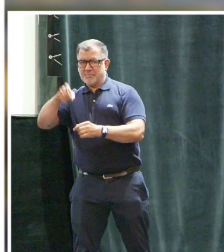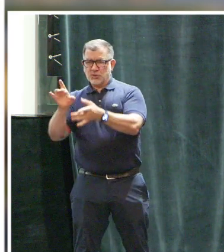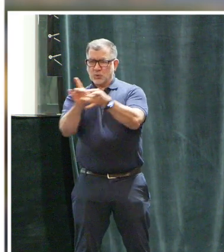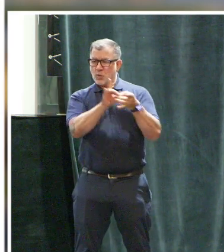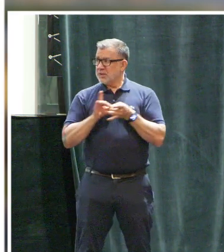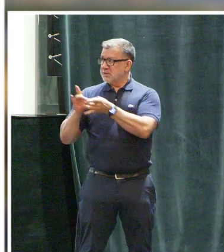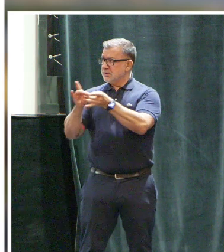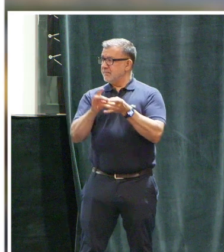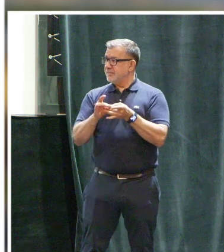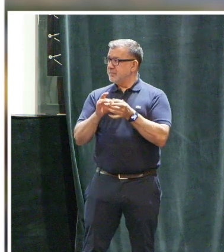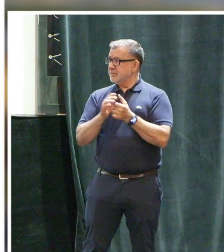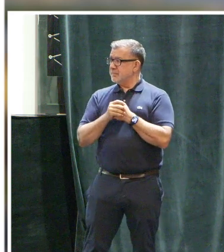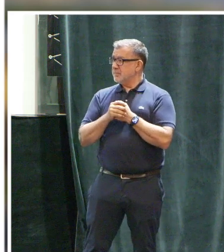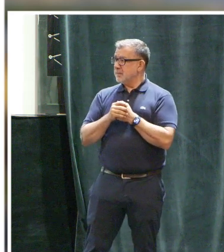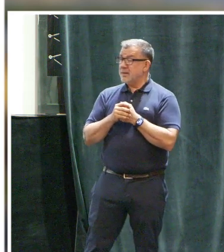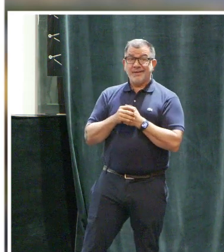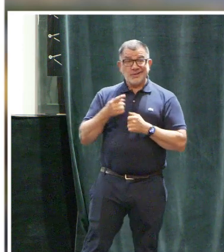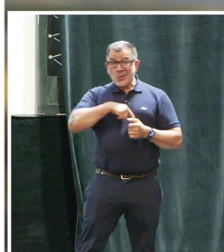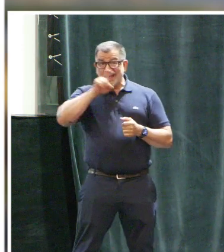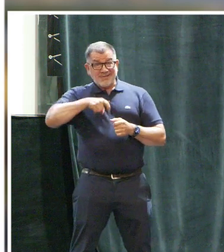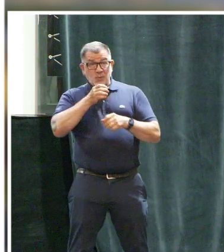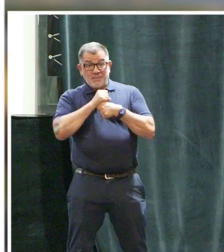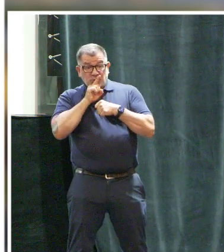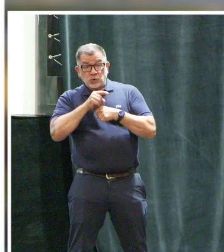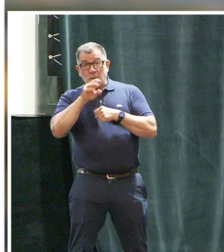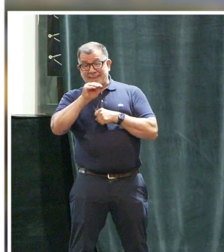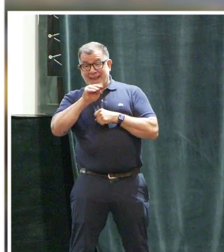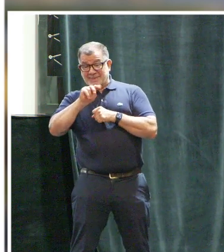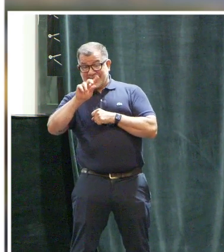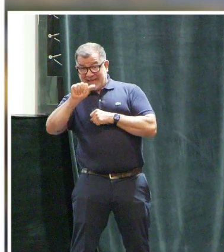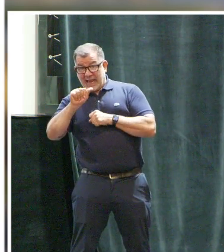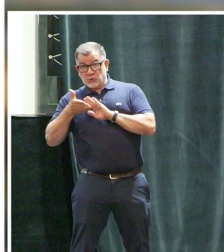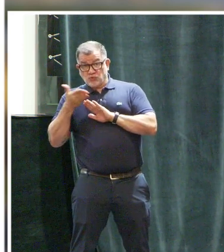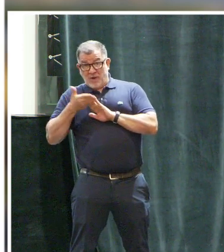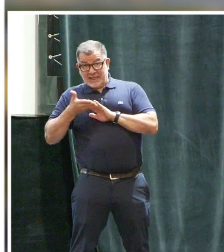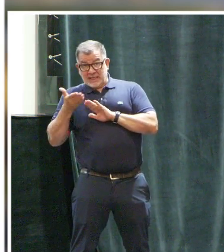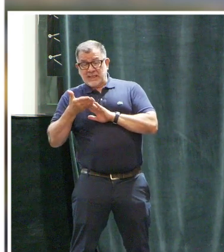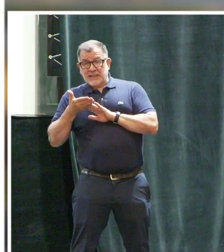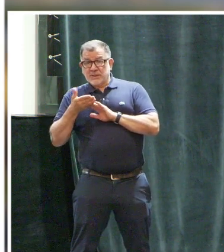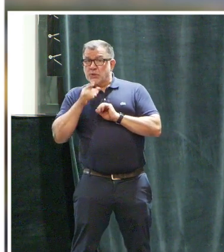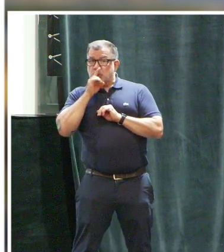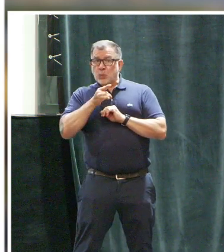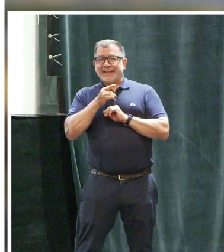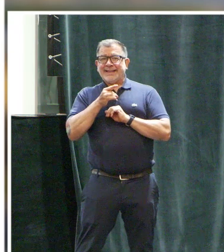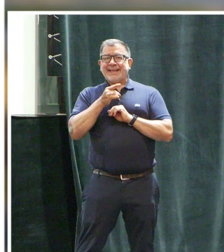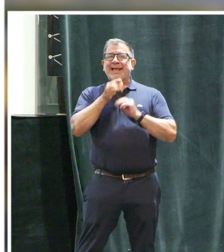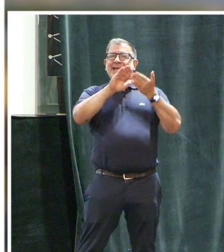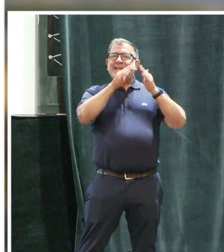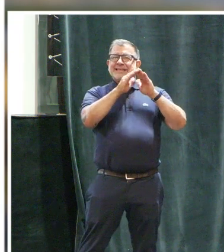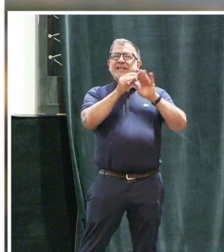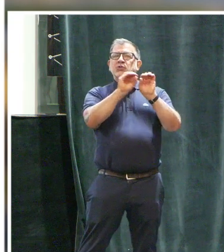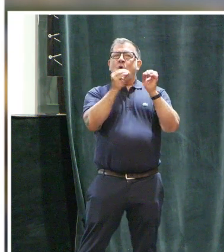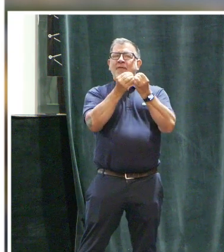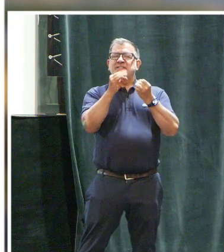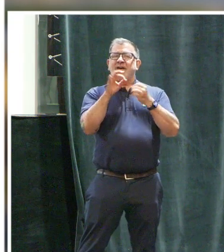evacuation procedures are in place, that the MTA system is up and running so that people can safely evacuate. So it's really the city's Office of Emergency